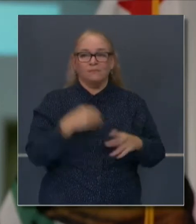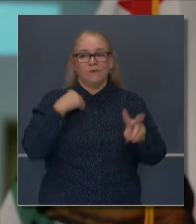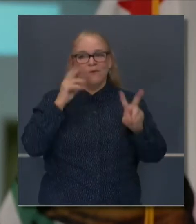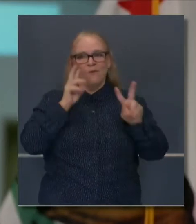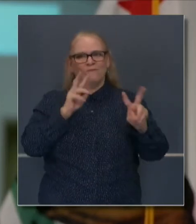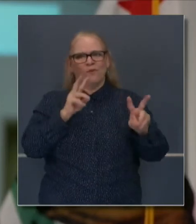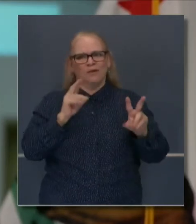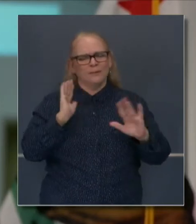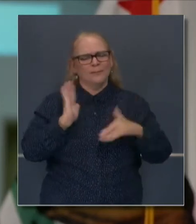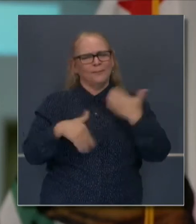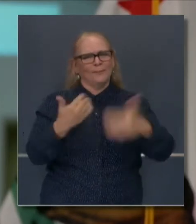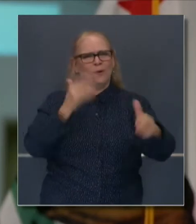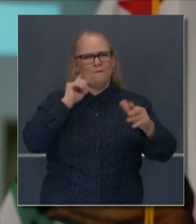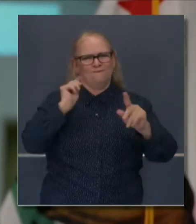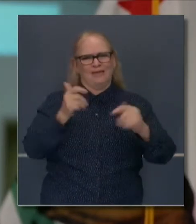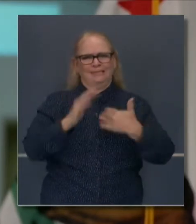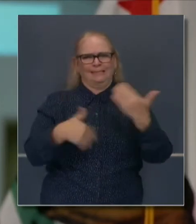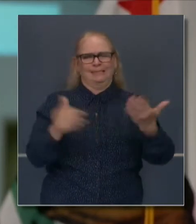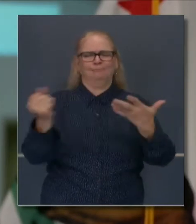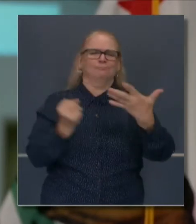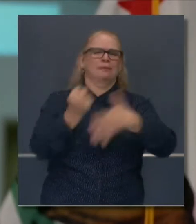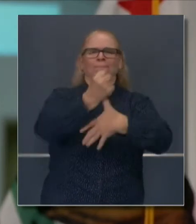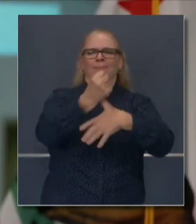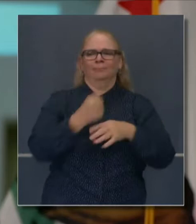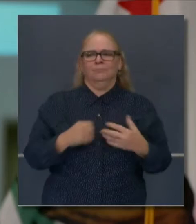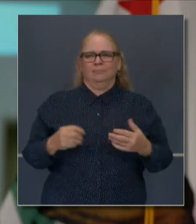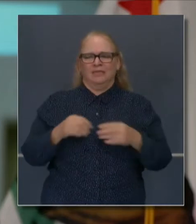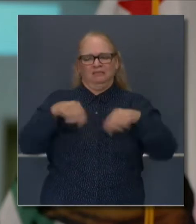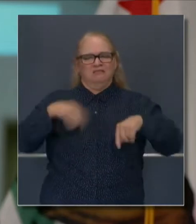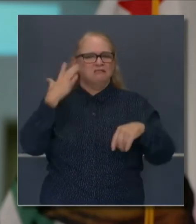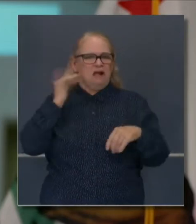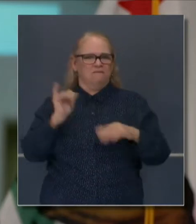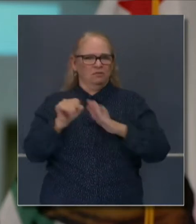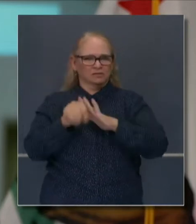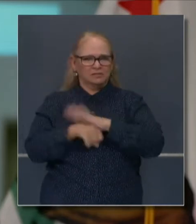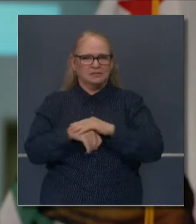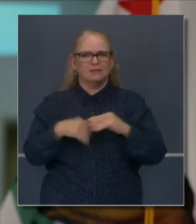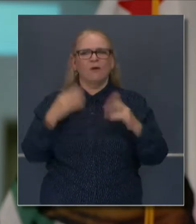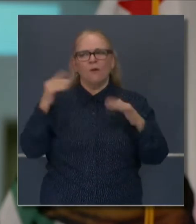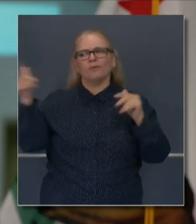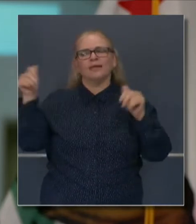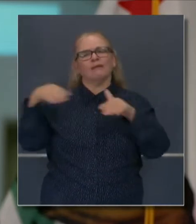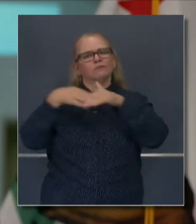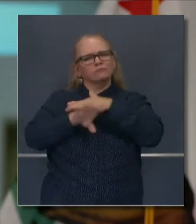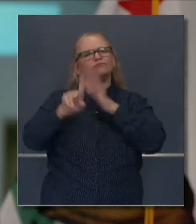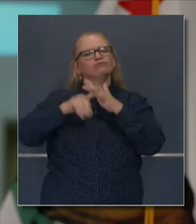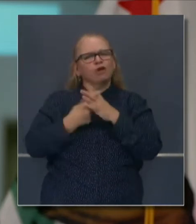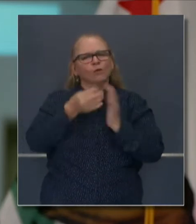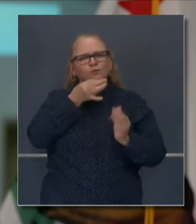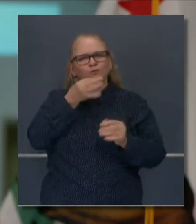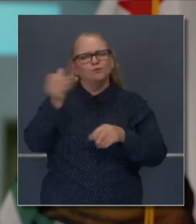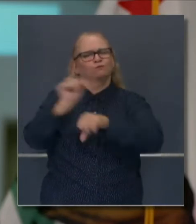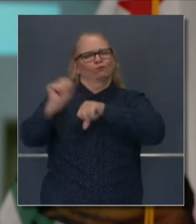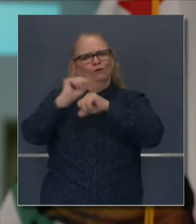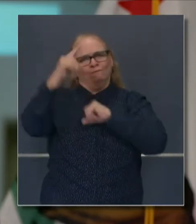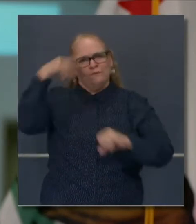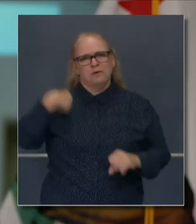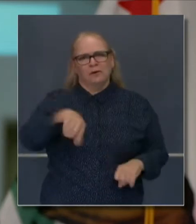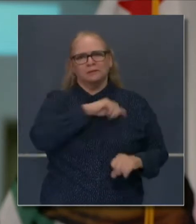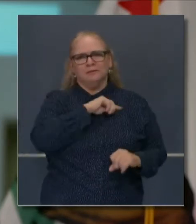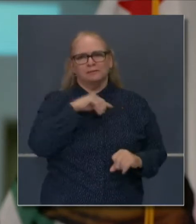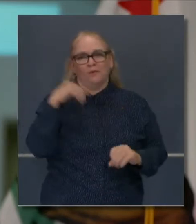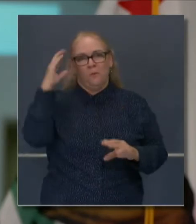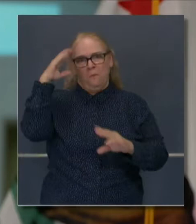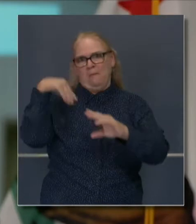what we refer to as Jenny, and hopefully seeing Justice Jenkins on the court as early as next month.